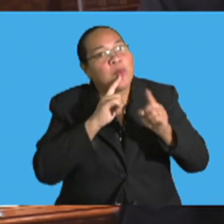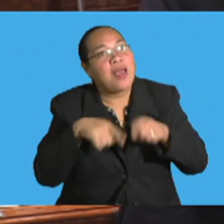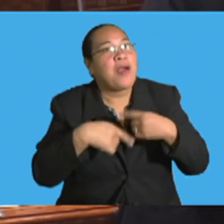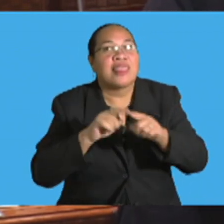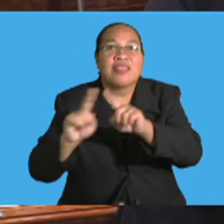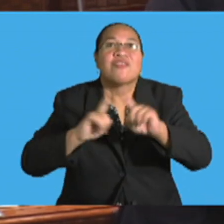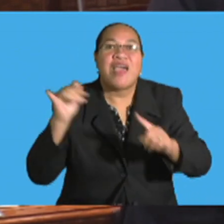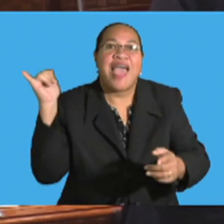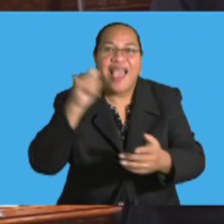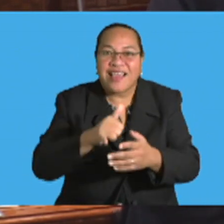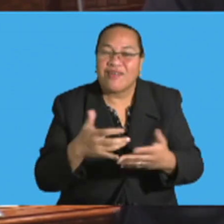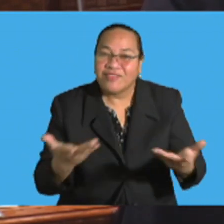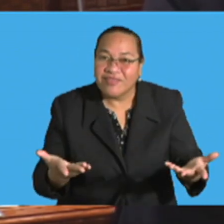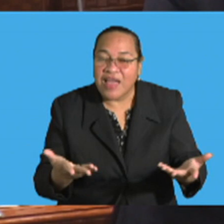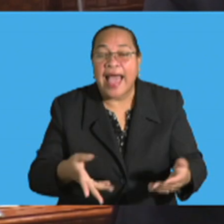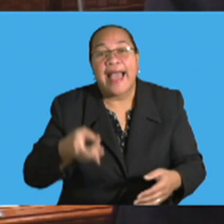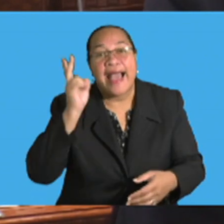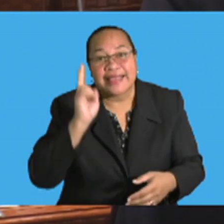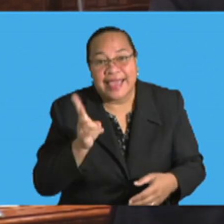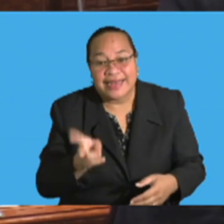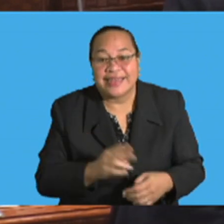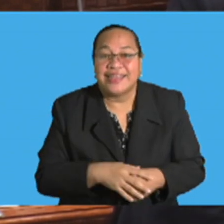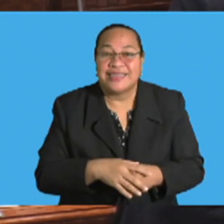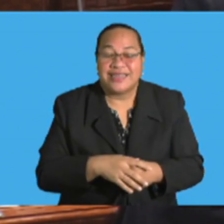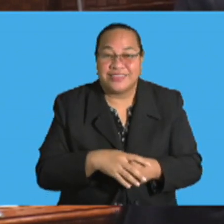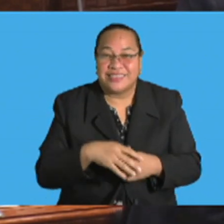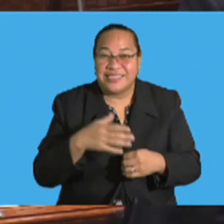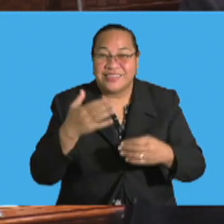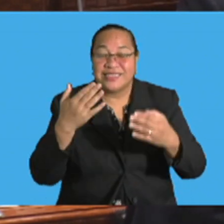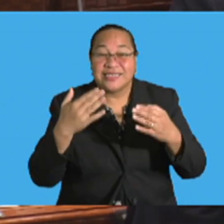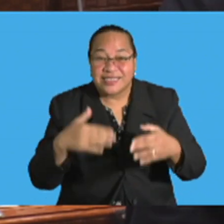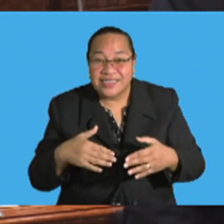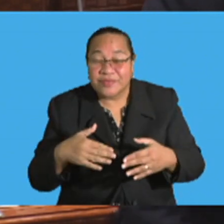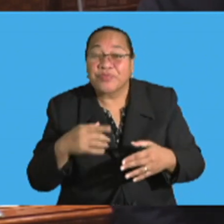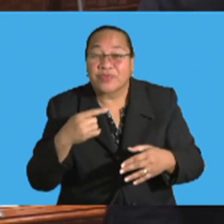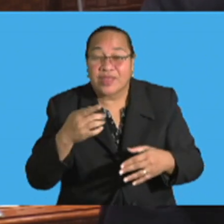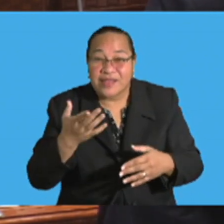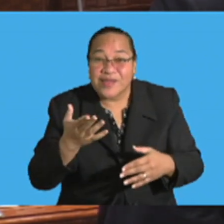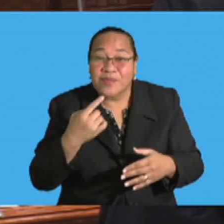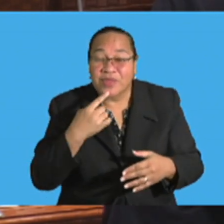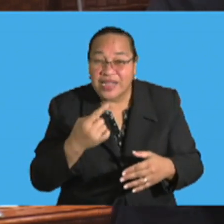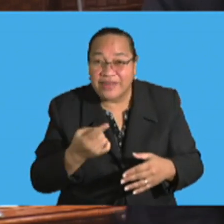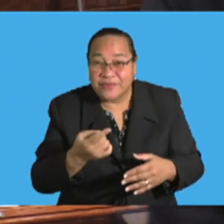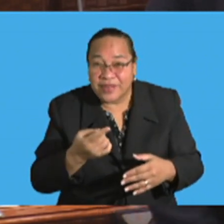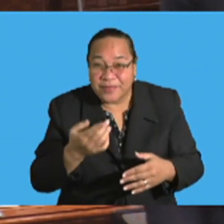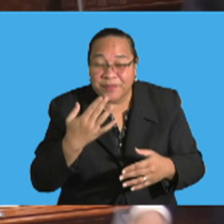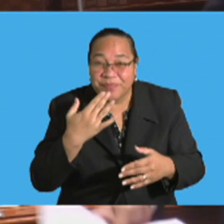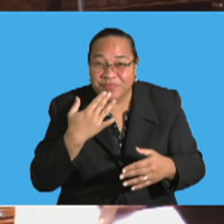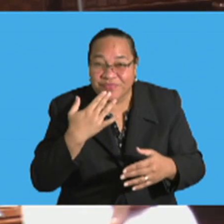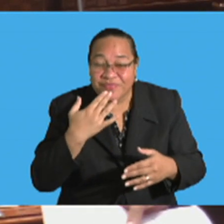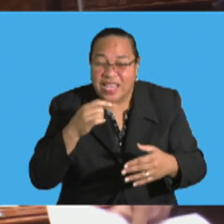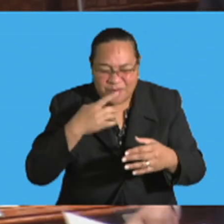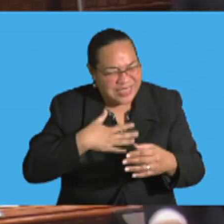you? Mr. Speaker, sir, again, I wanted to comment on saying that, again, this is so trite and I kind